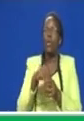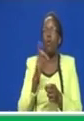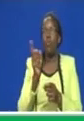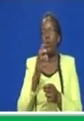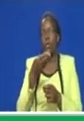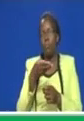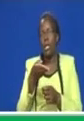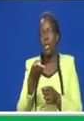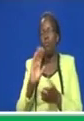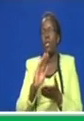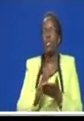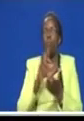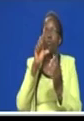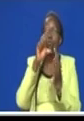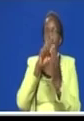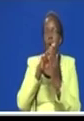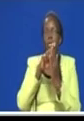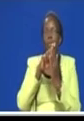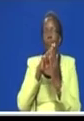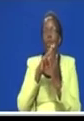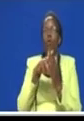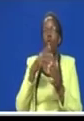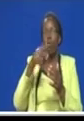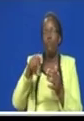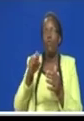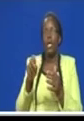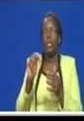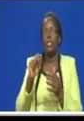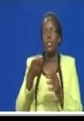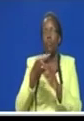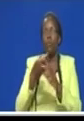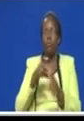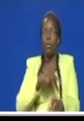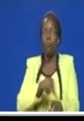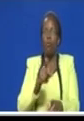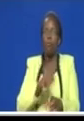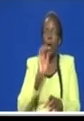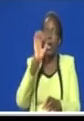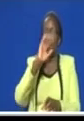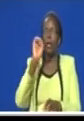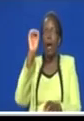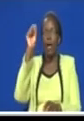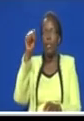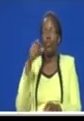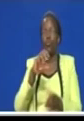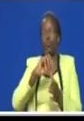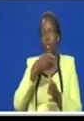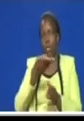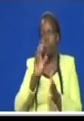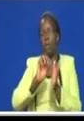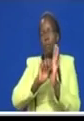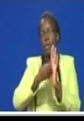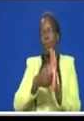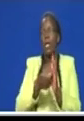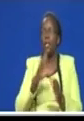given some words or phrases from the poem and asked to give their meanings. There's a